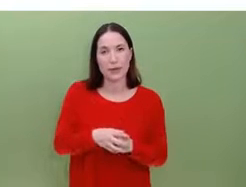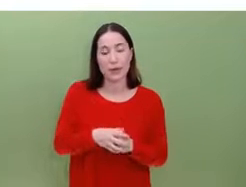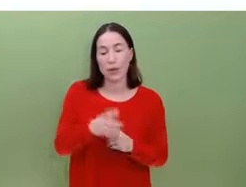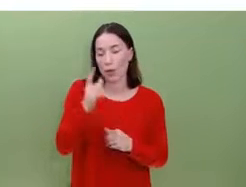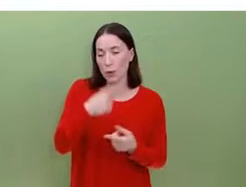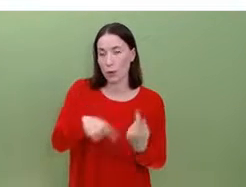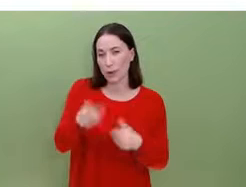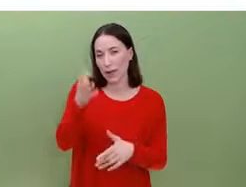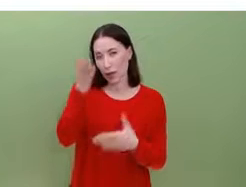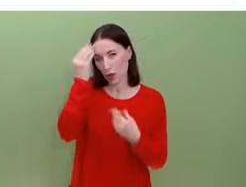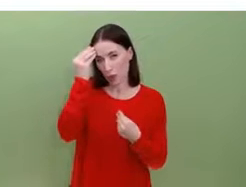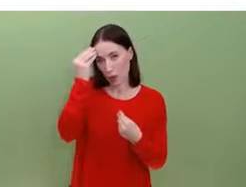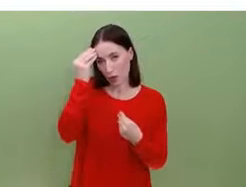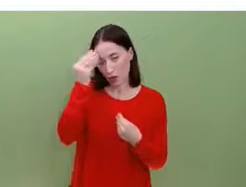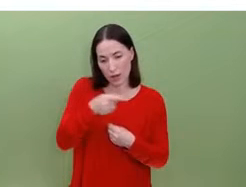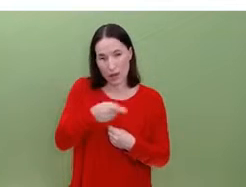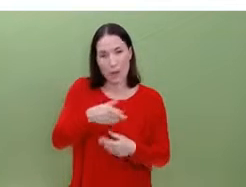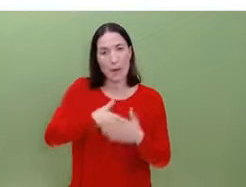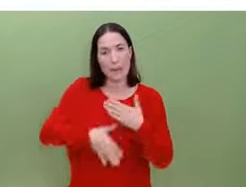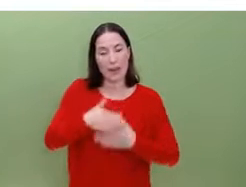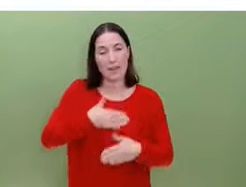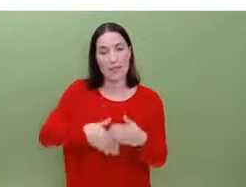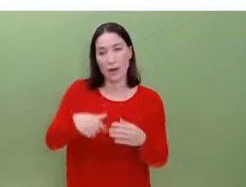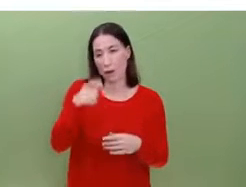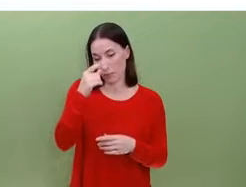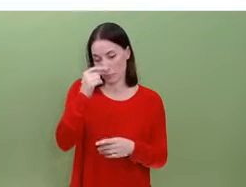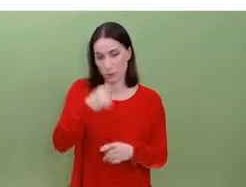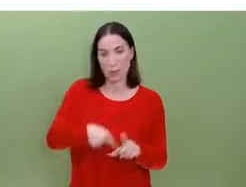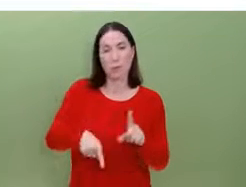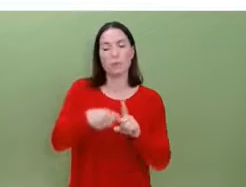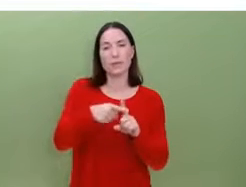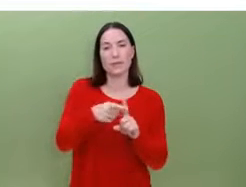that perhaps had a more positive impact on children and young people.